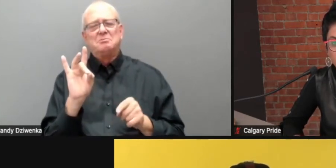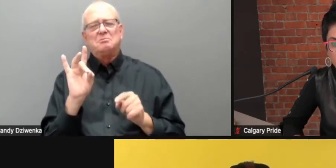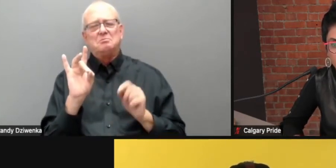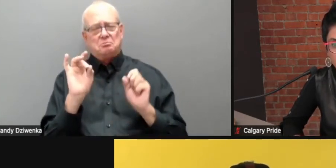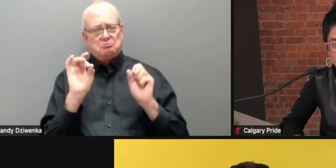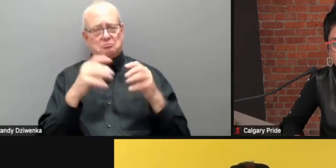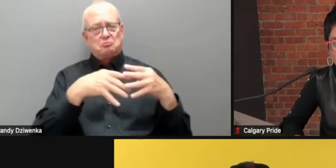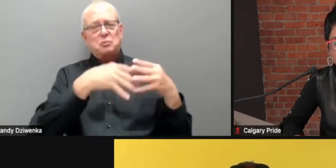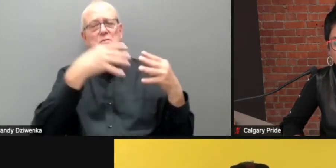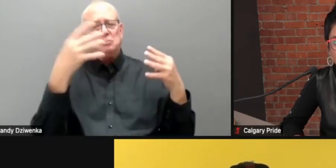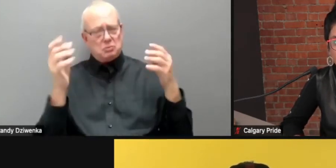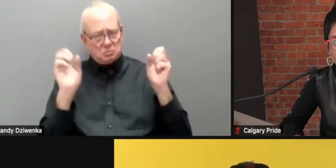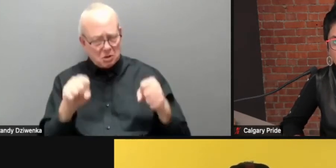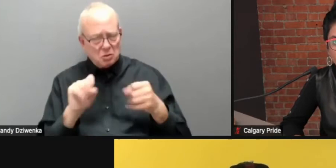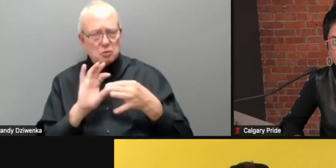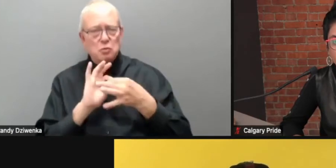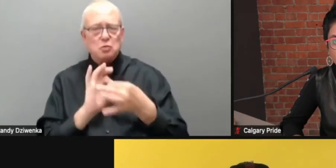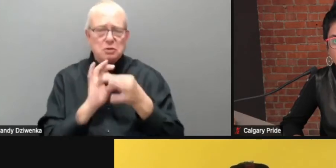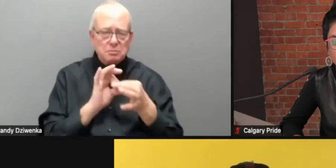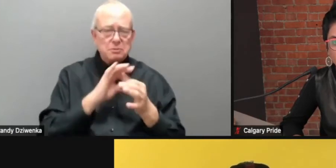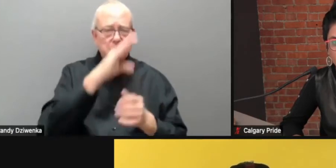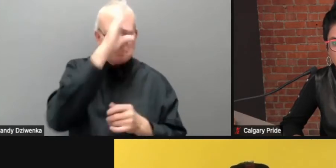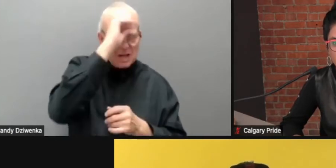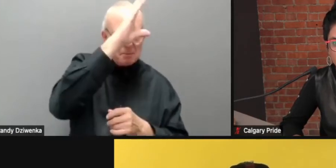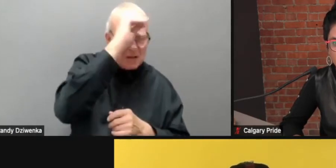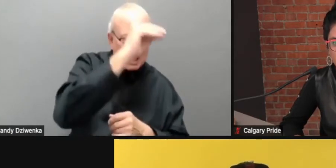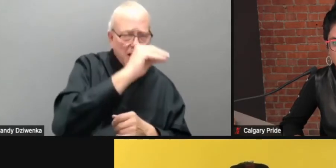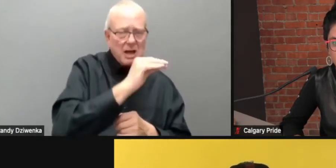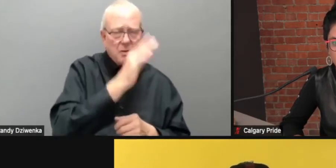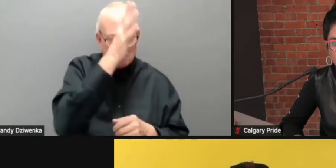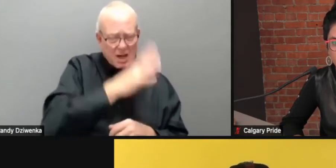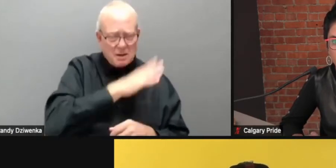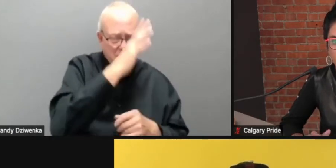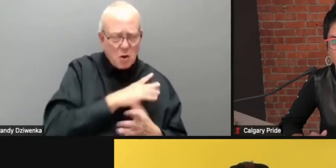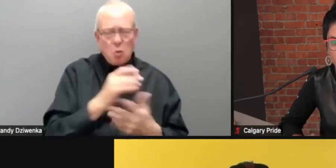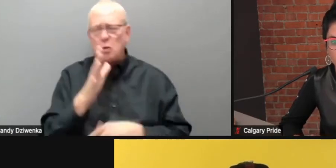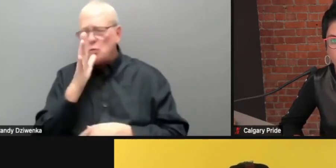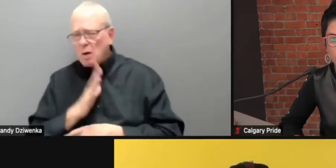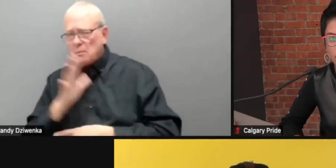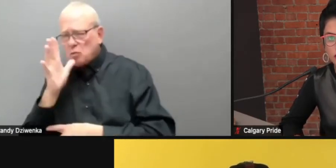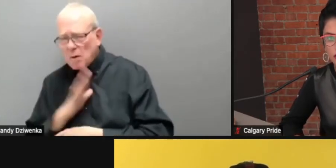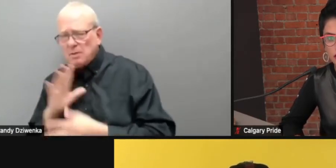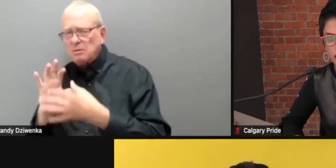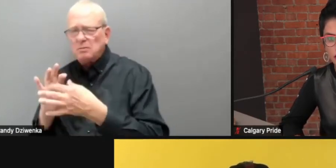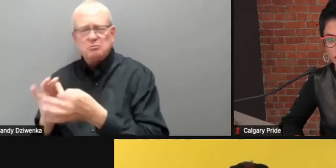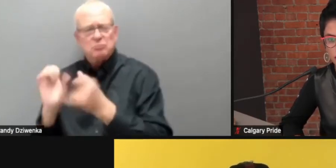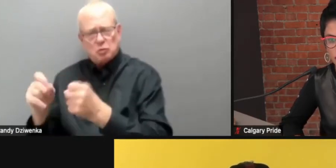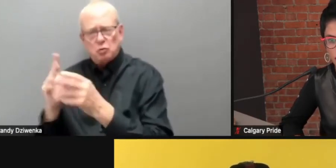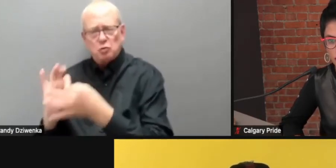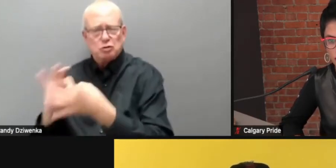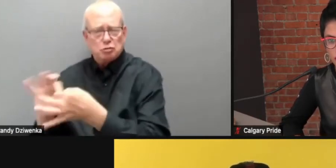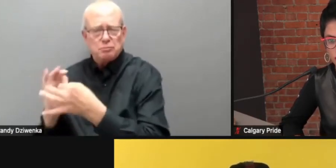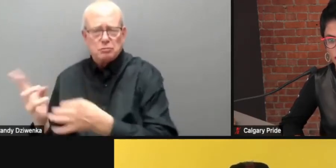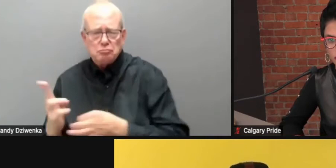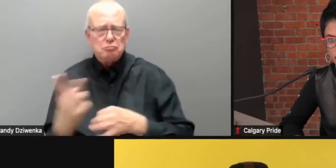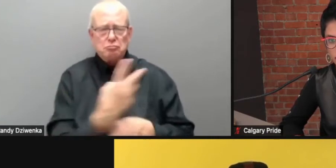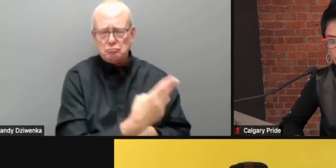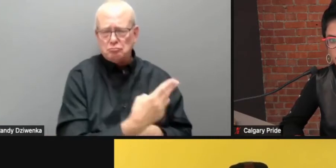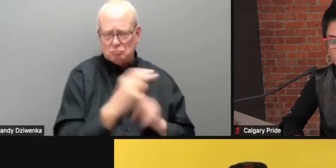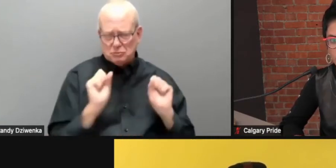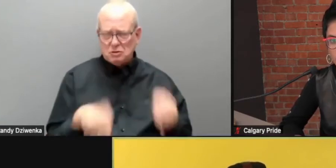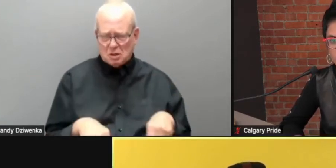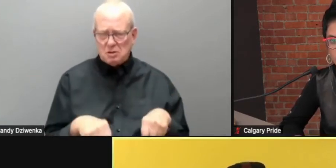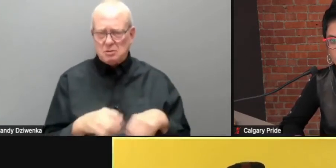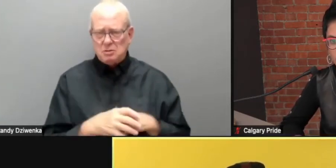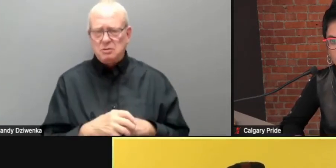some of the changes that have happened within the culture because of that landmark ruling? Yeah,